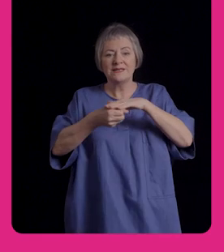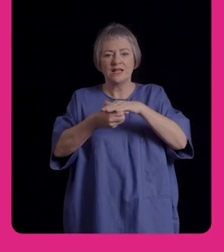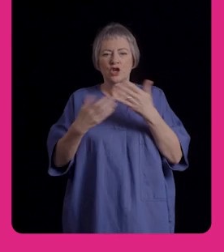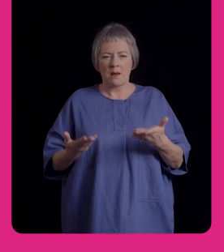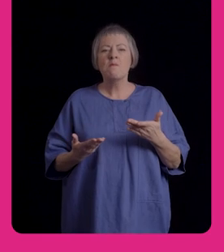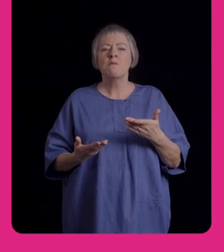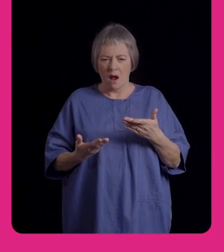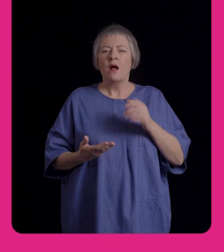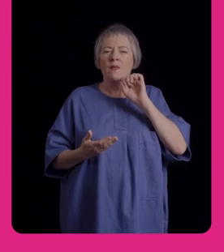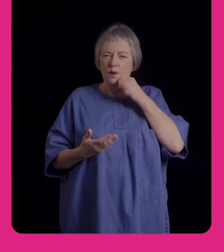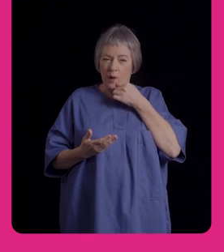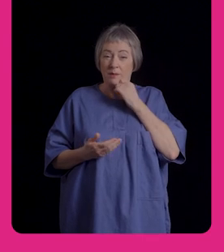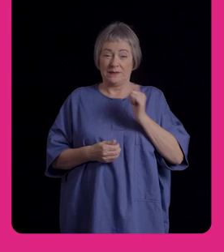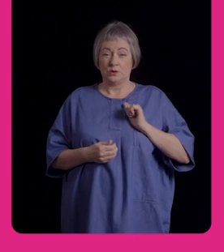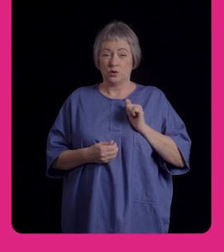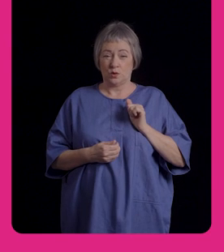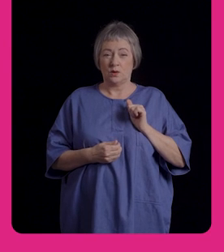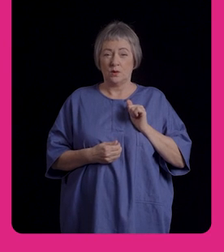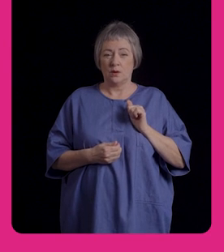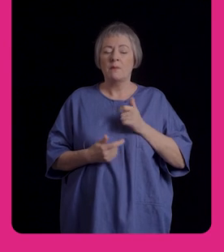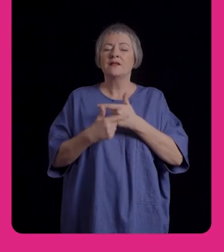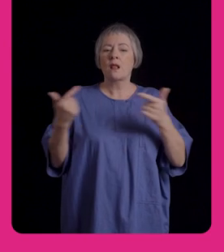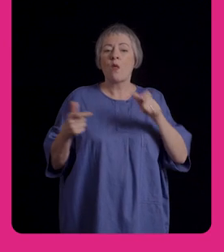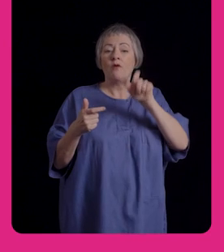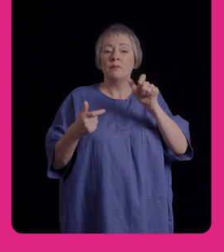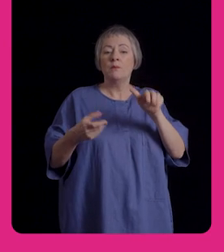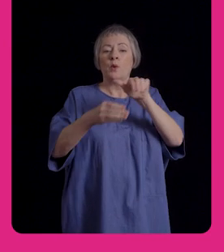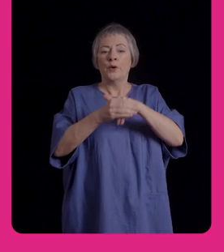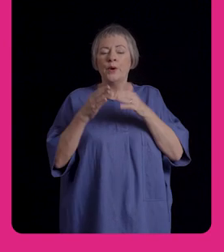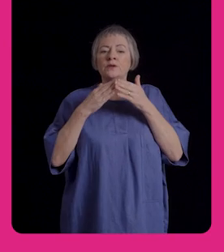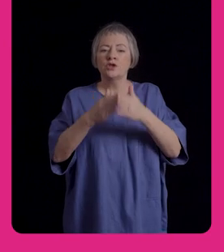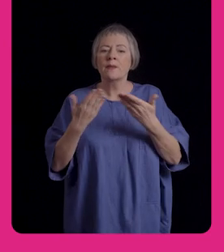it's kind of only a matter of time. There's quite a lot of people squeezed onto the ship at the moment.